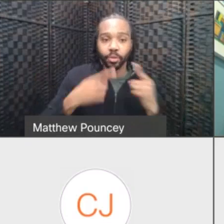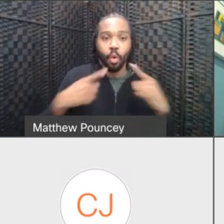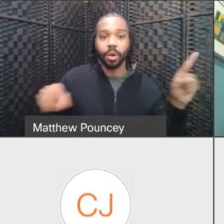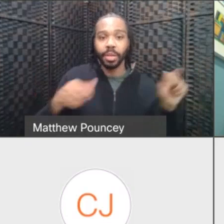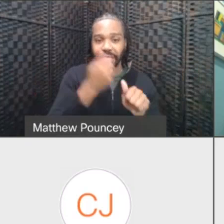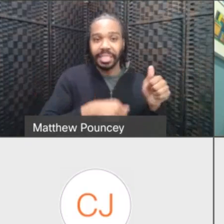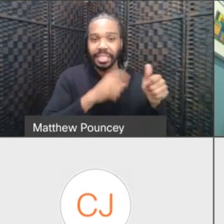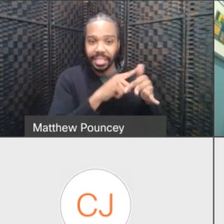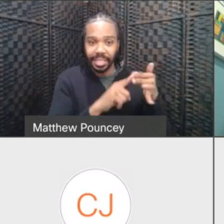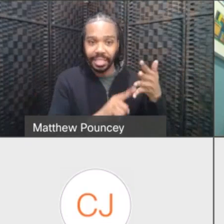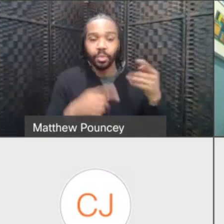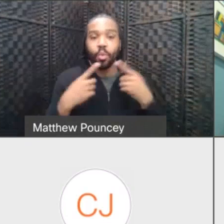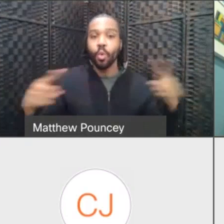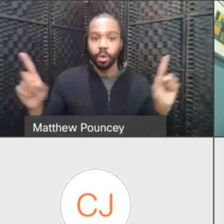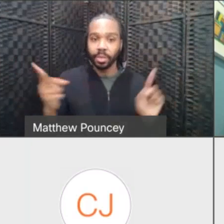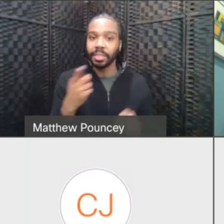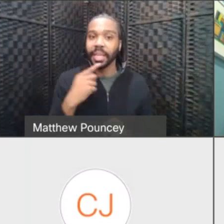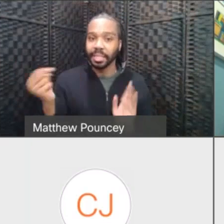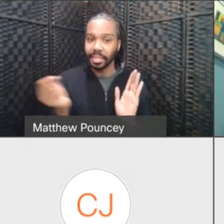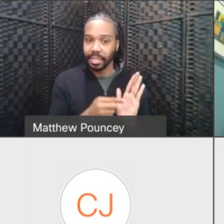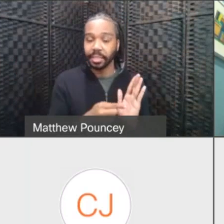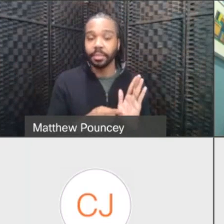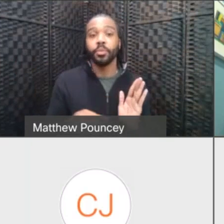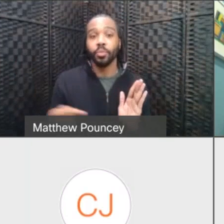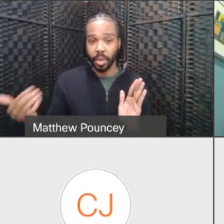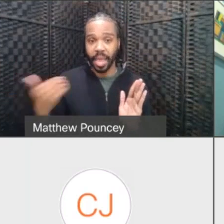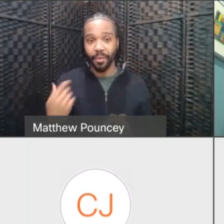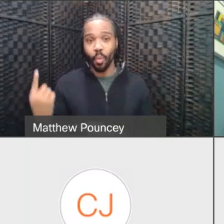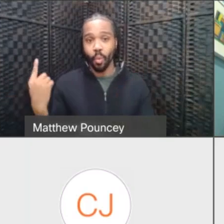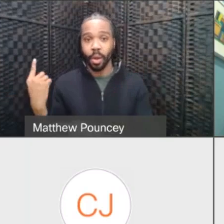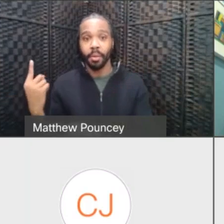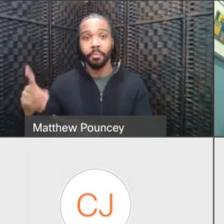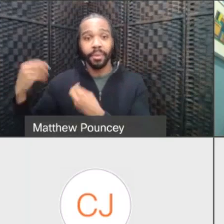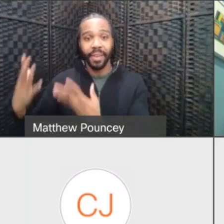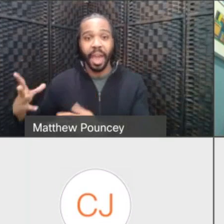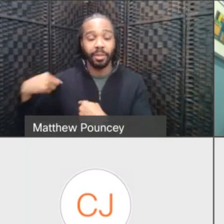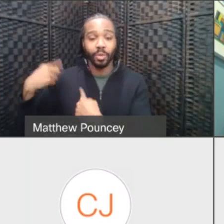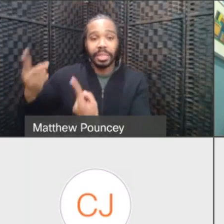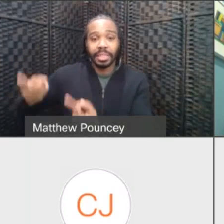And we, in fact, have a provider since December of